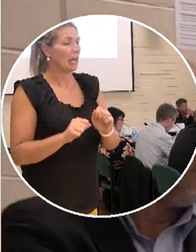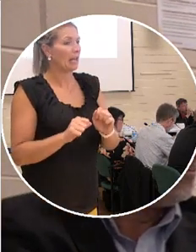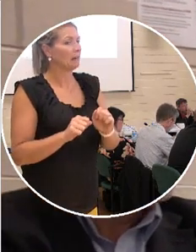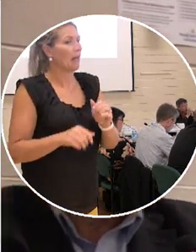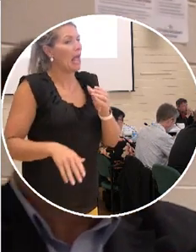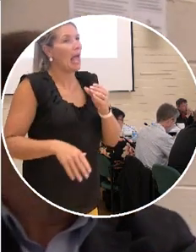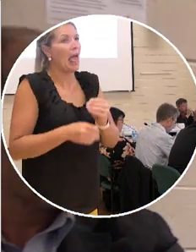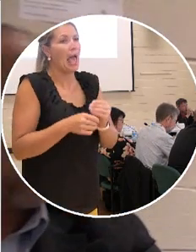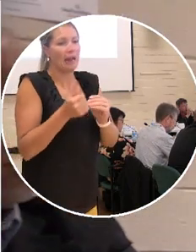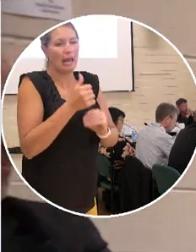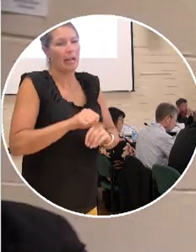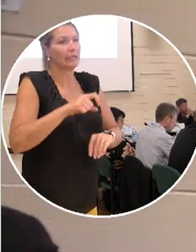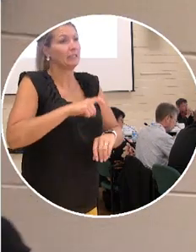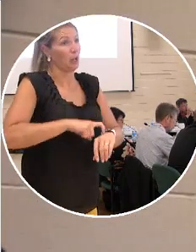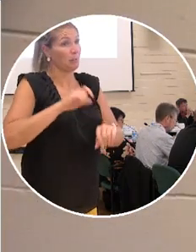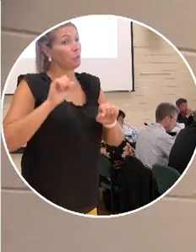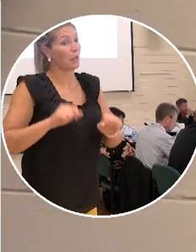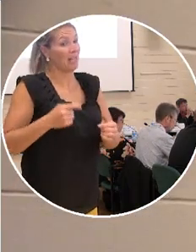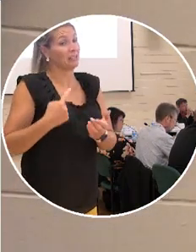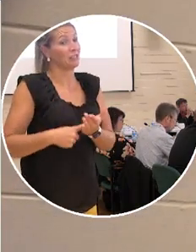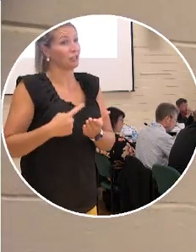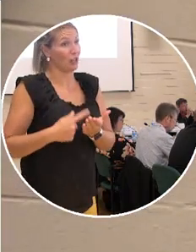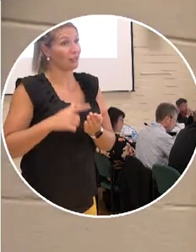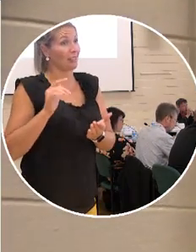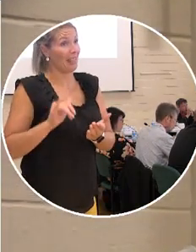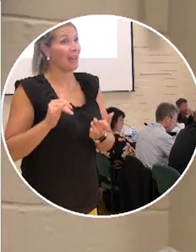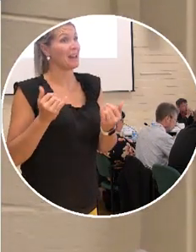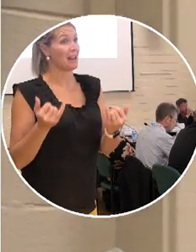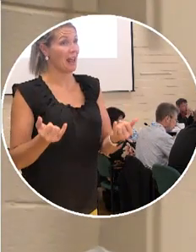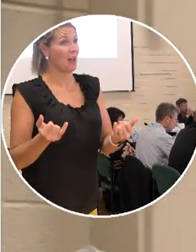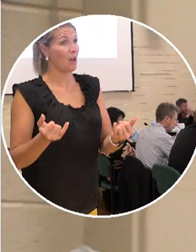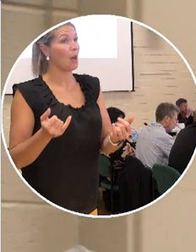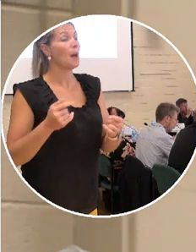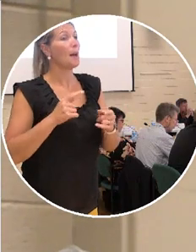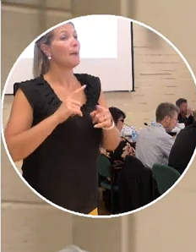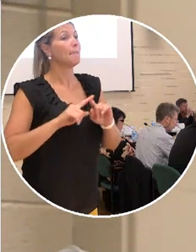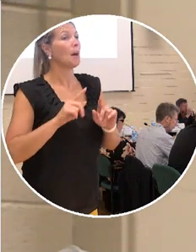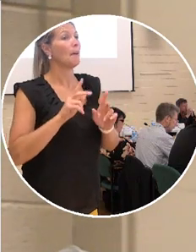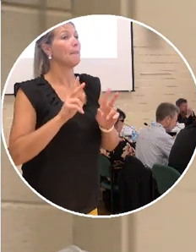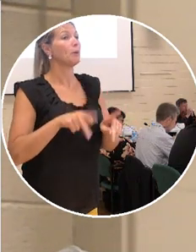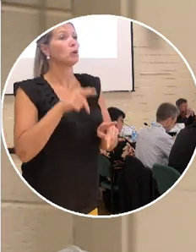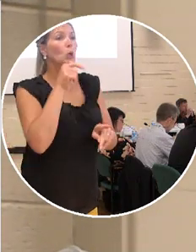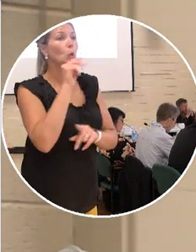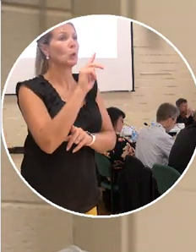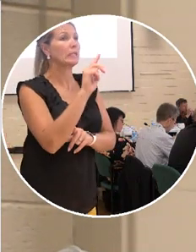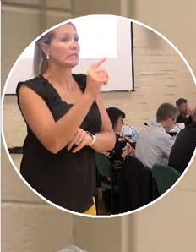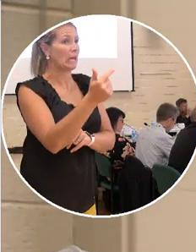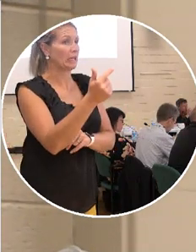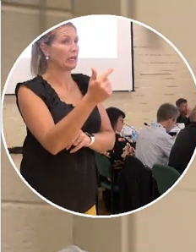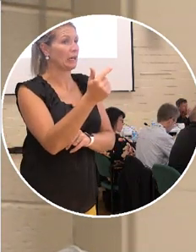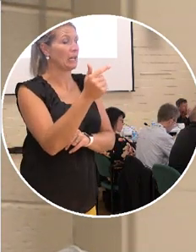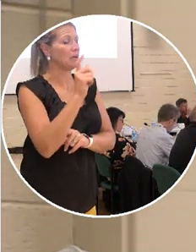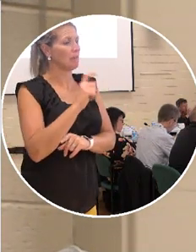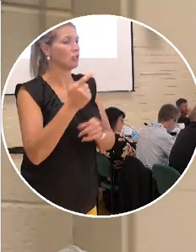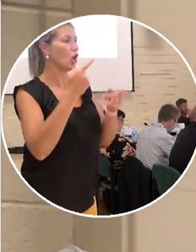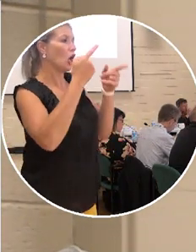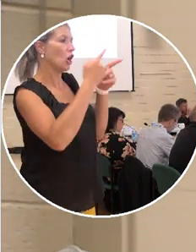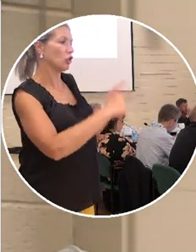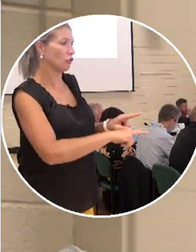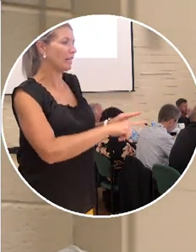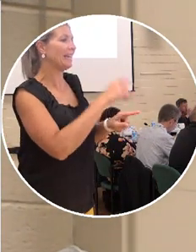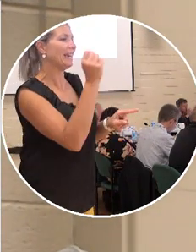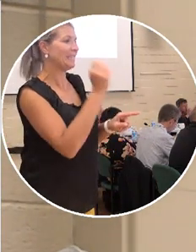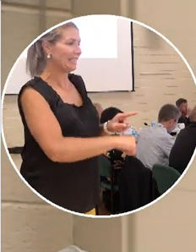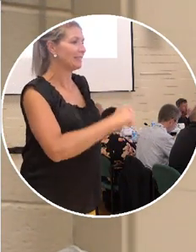give an opportunity to address that. The seconder would have to agree to the friendly amendment, but a